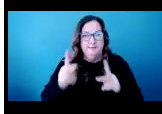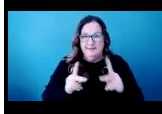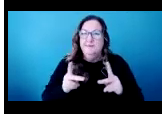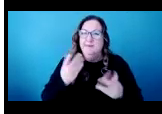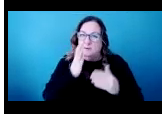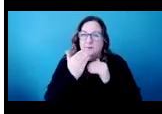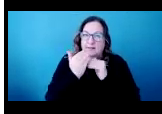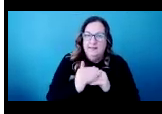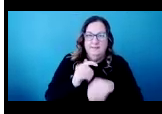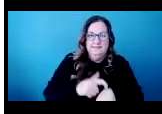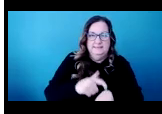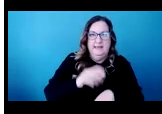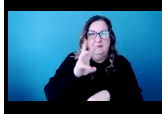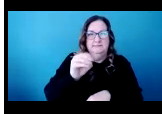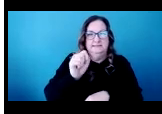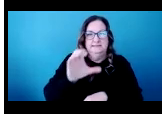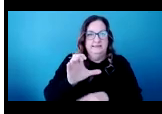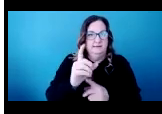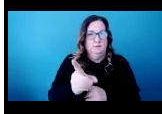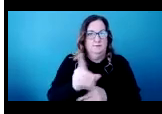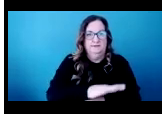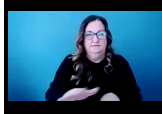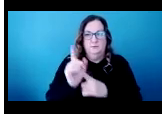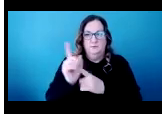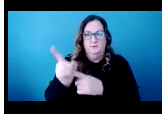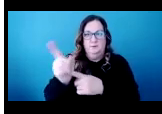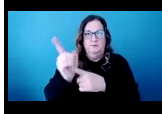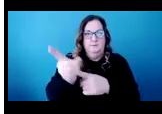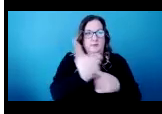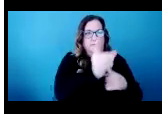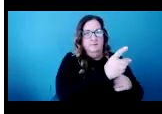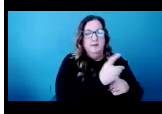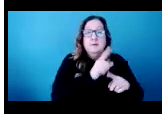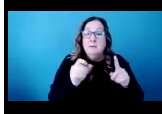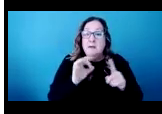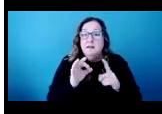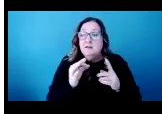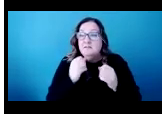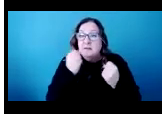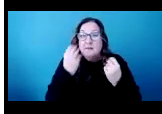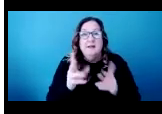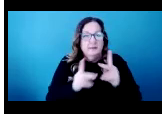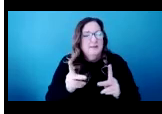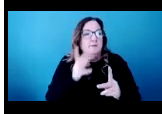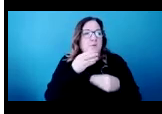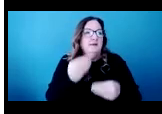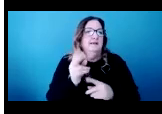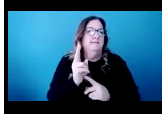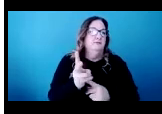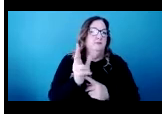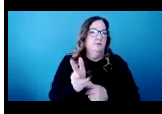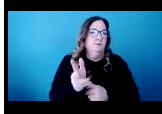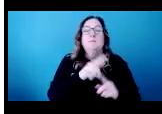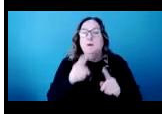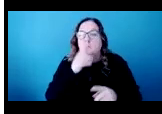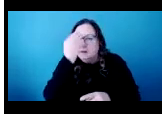to like 60 seconds, 1 minute. But if there's only a few people there, you might get 2 or 3 minutes, but they'll tell you that before,